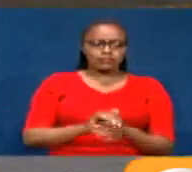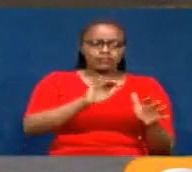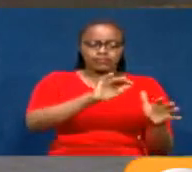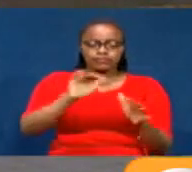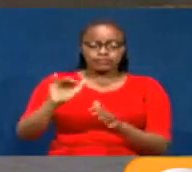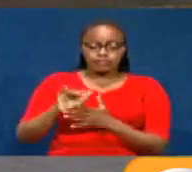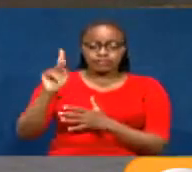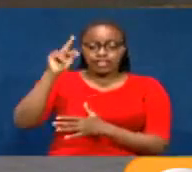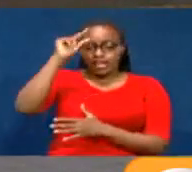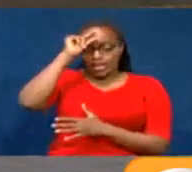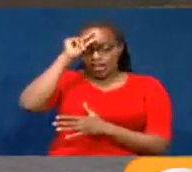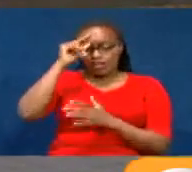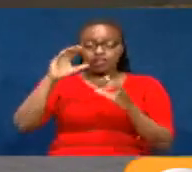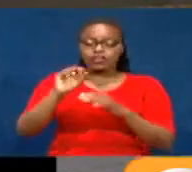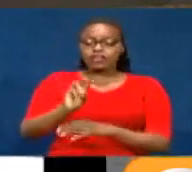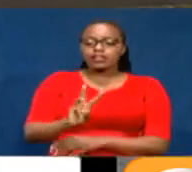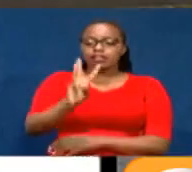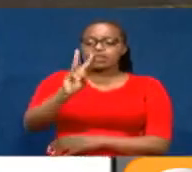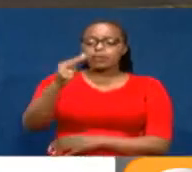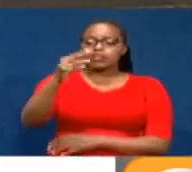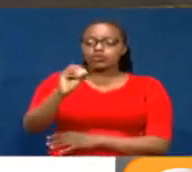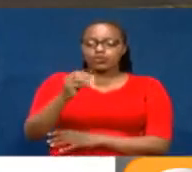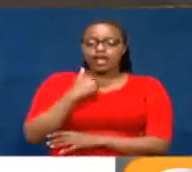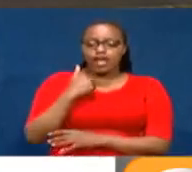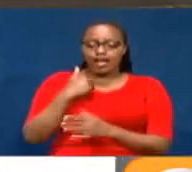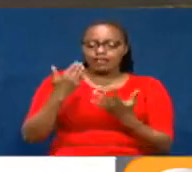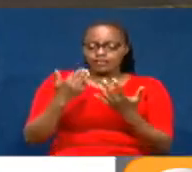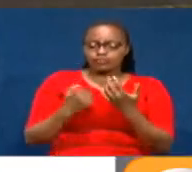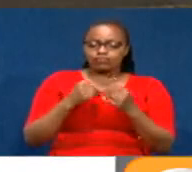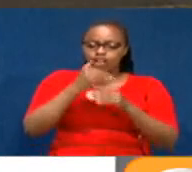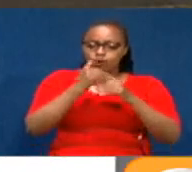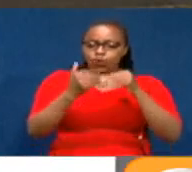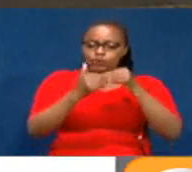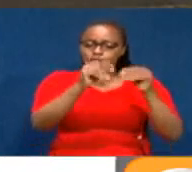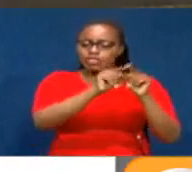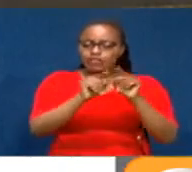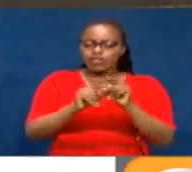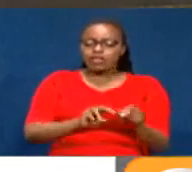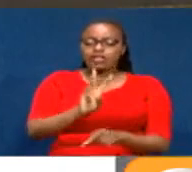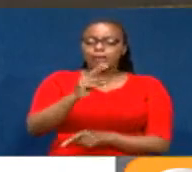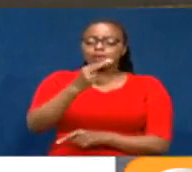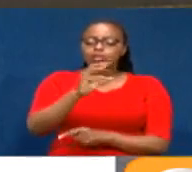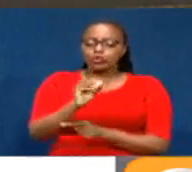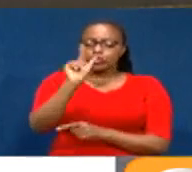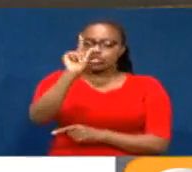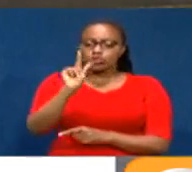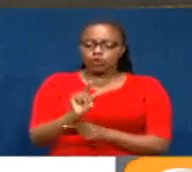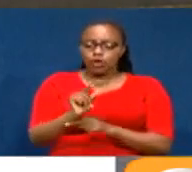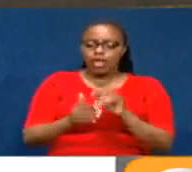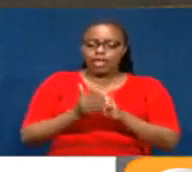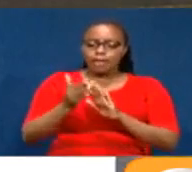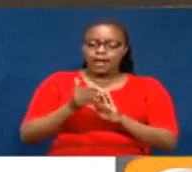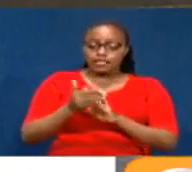And the government of Kenya and the World Health Organization have embarked on construction of a WHO regional